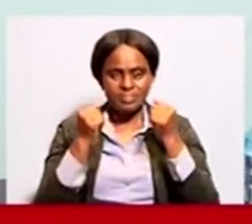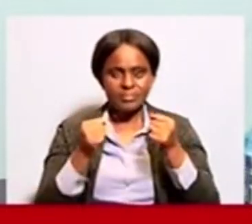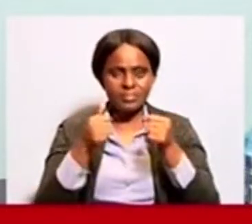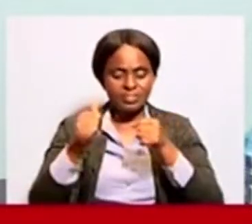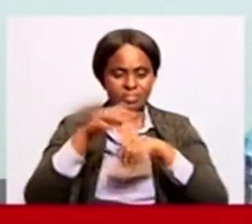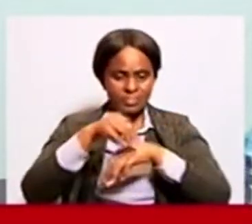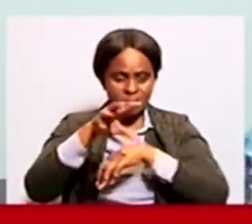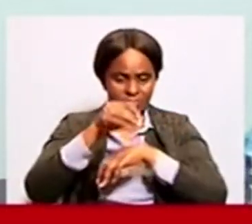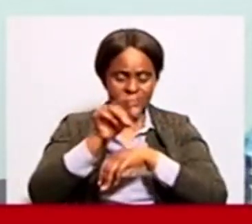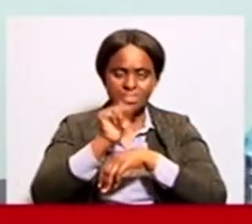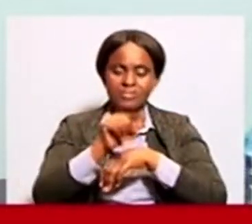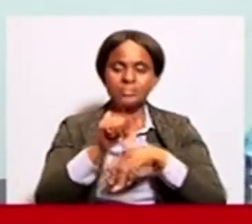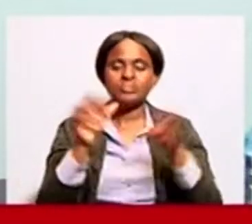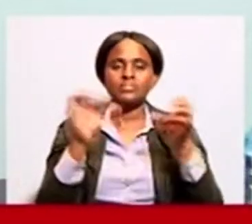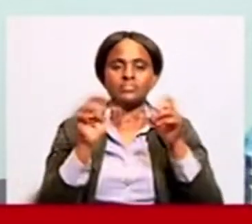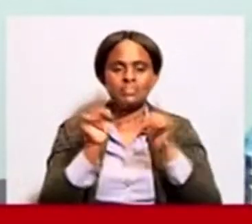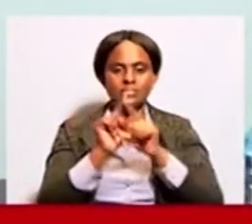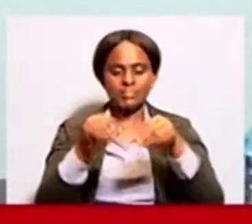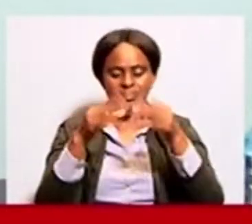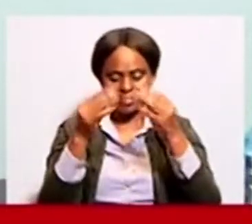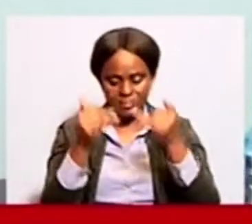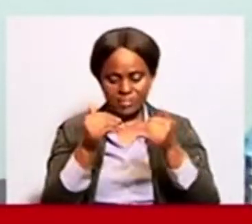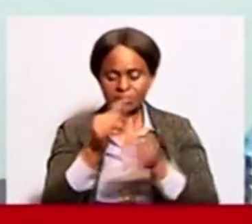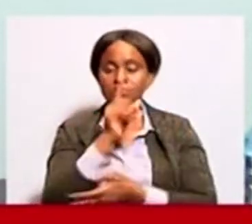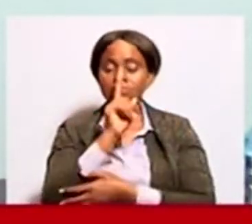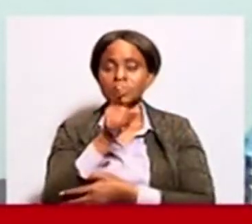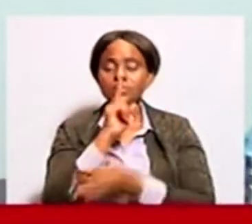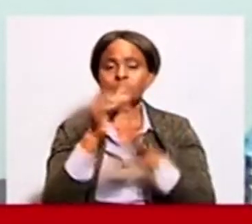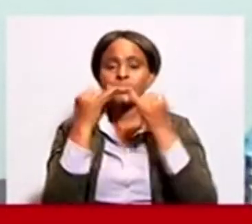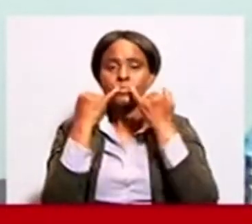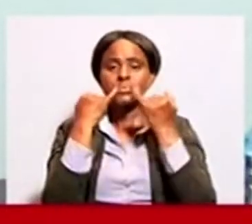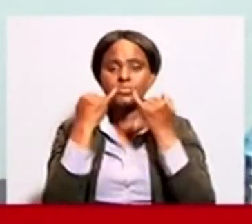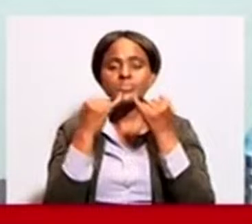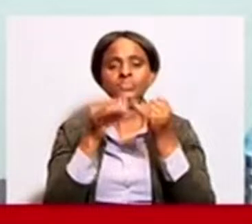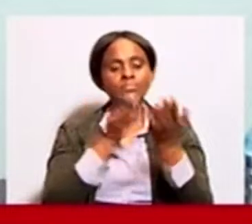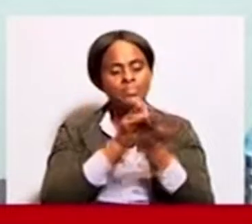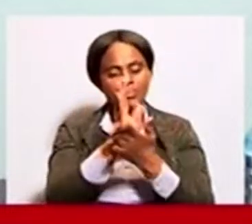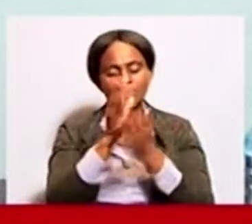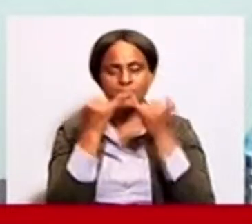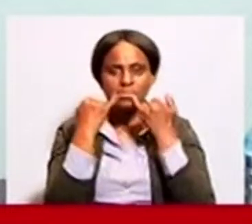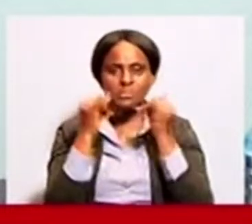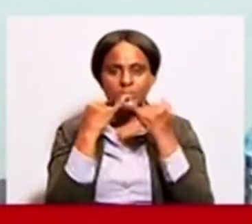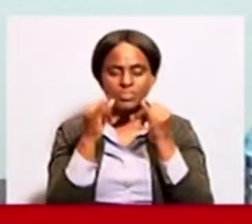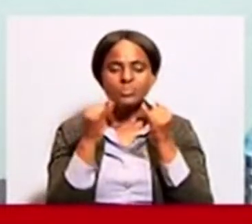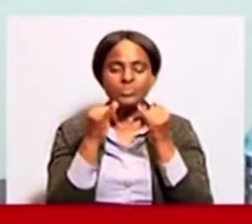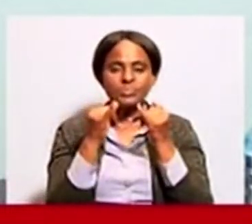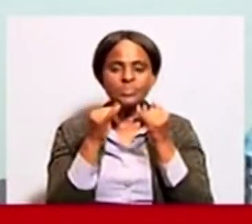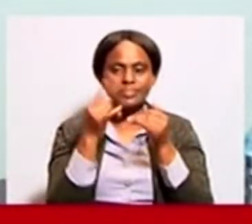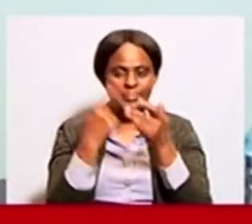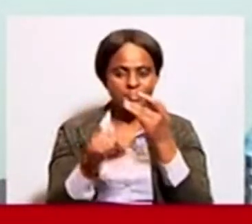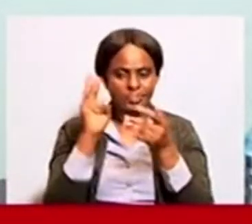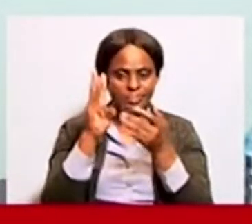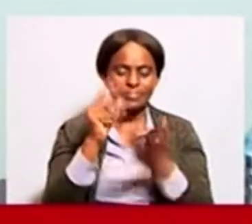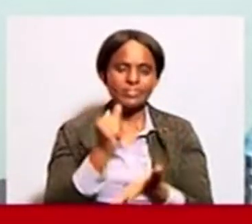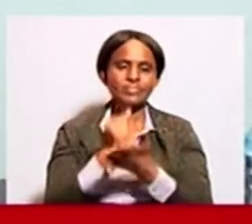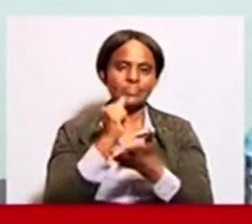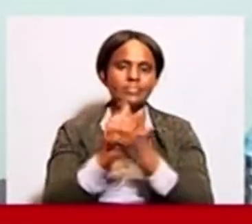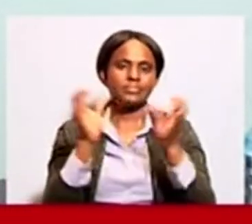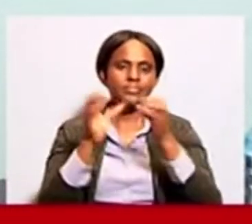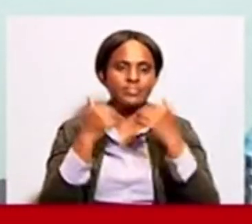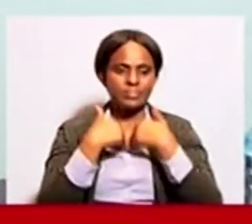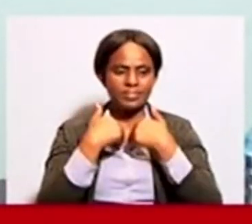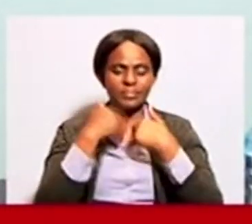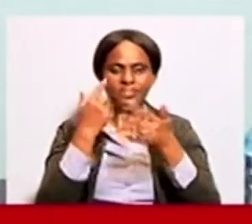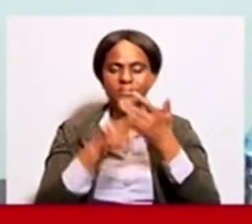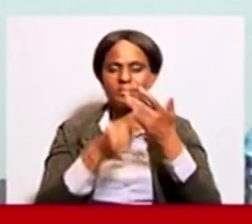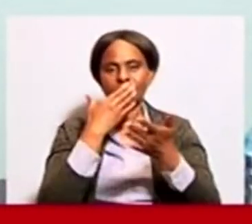guide this committee and give it factual information, the right information that will help the committee to generate